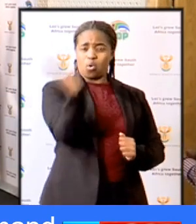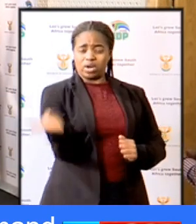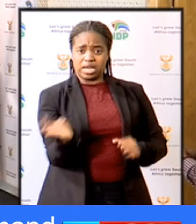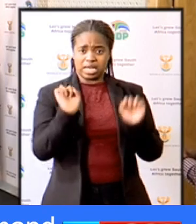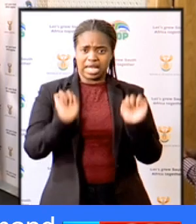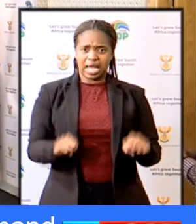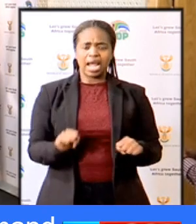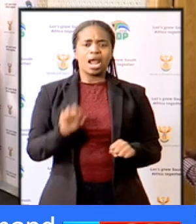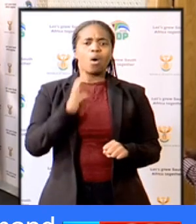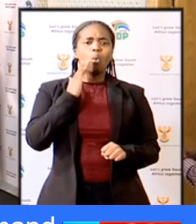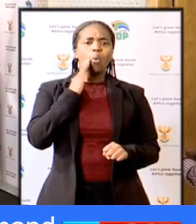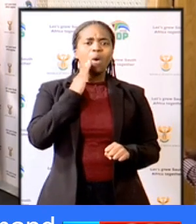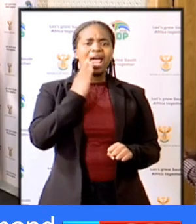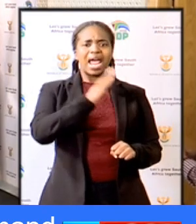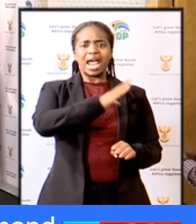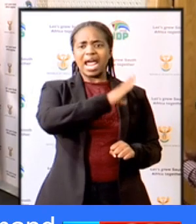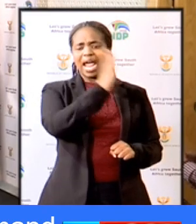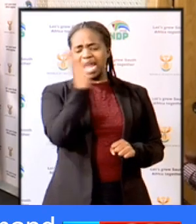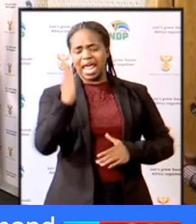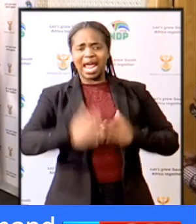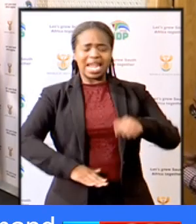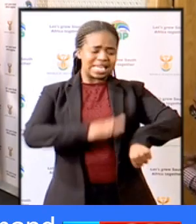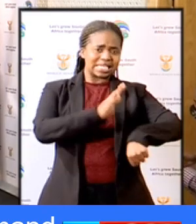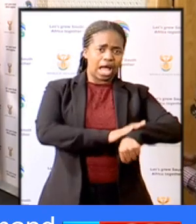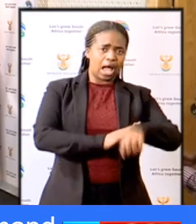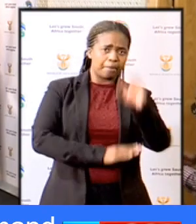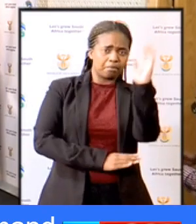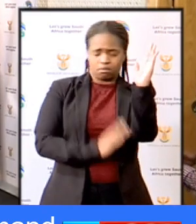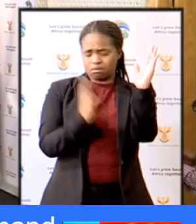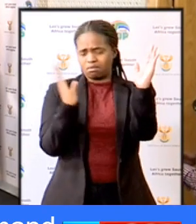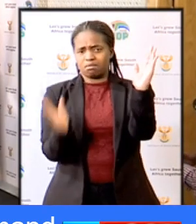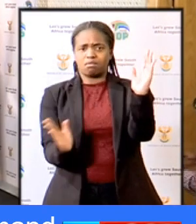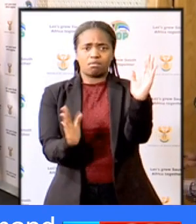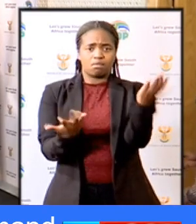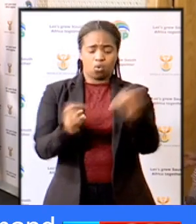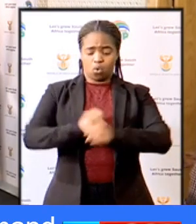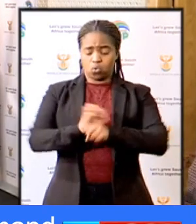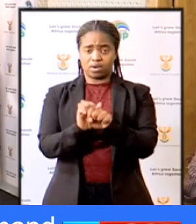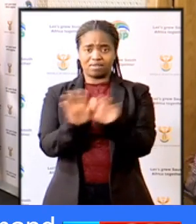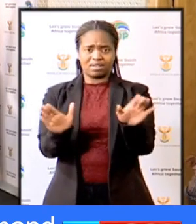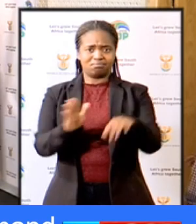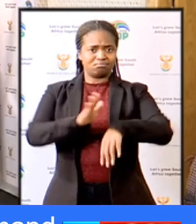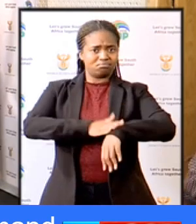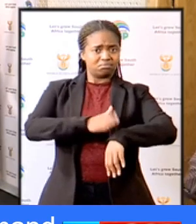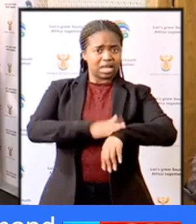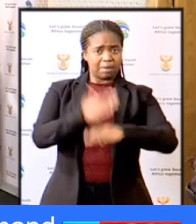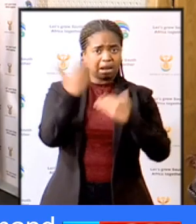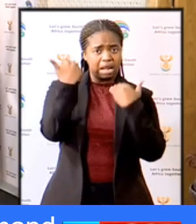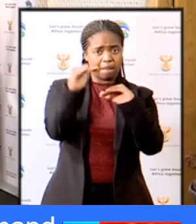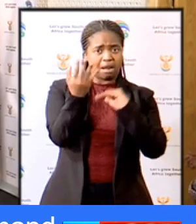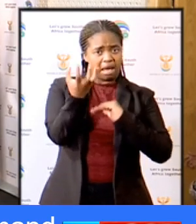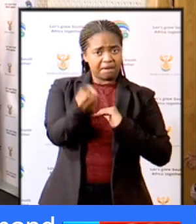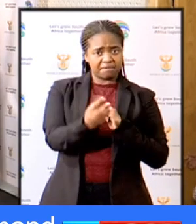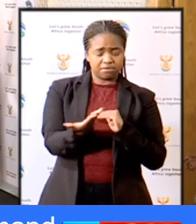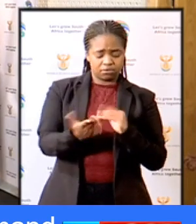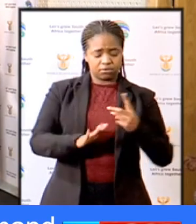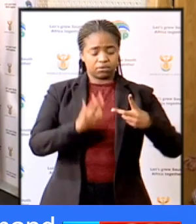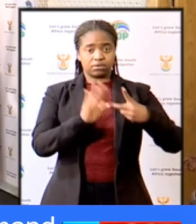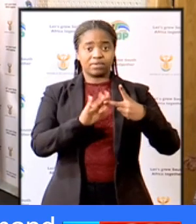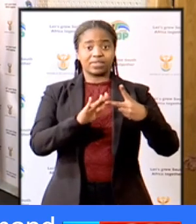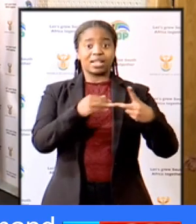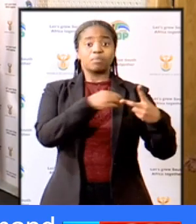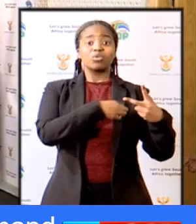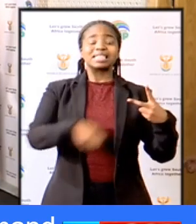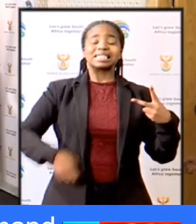know, when does the day end? What time, according to the Corona Command Council, does the day end? And secondly, the